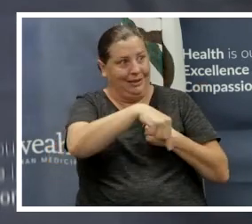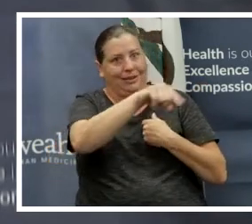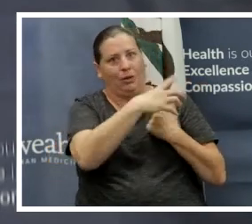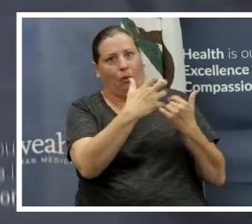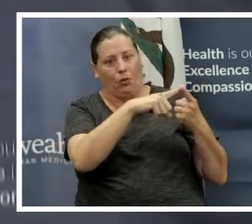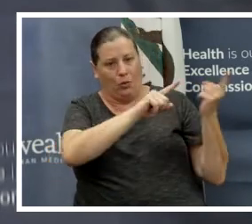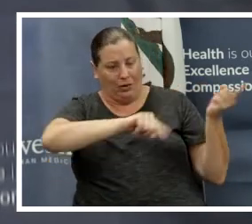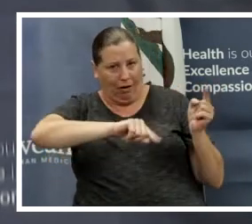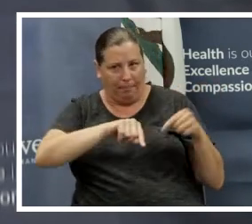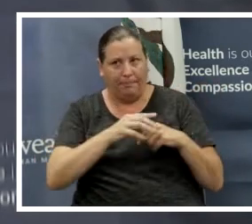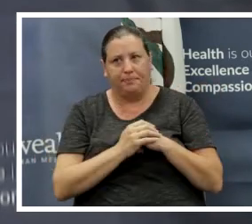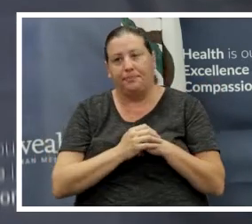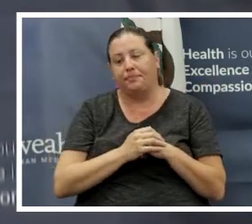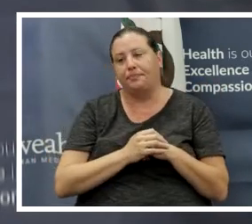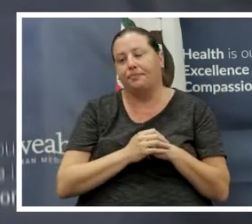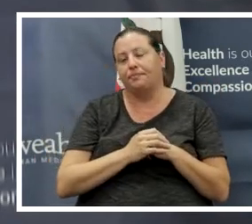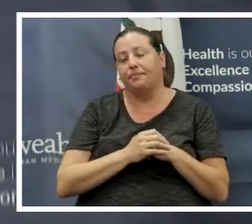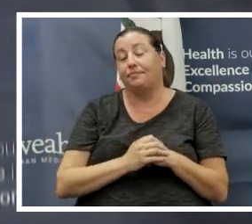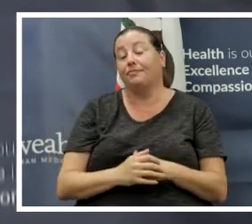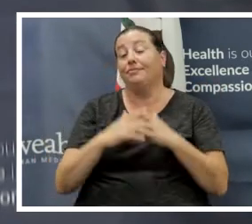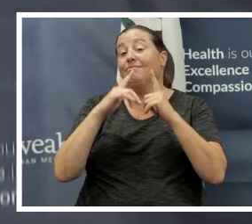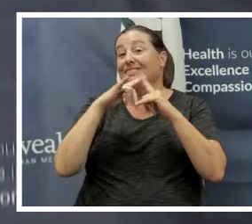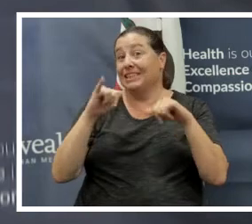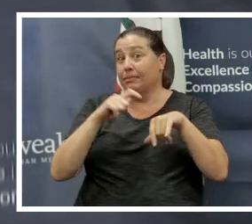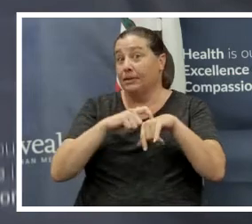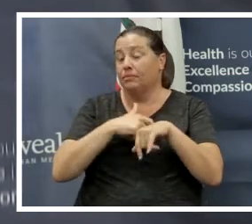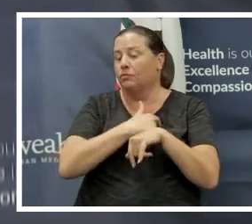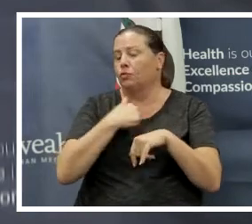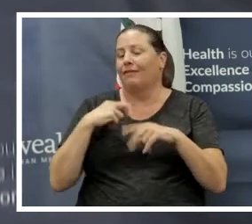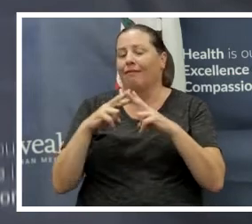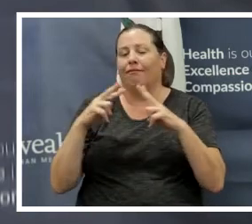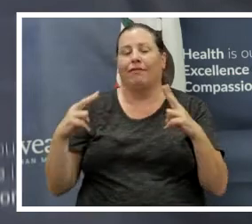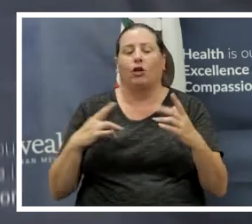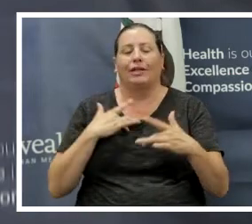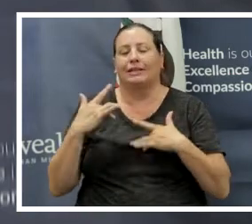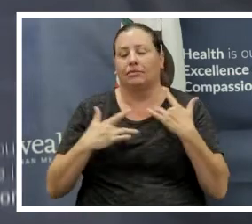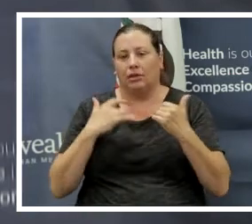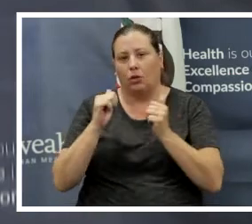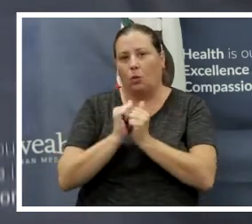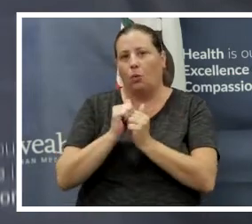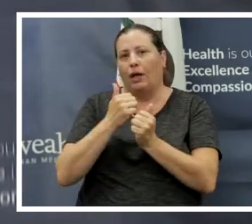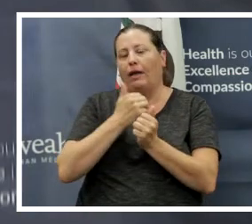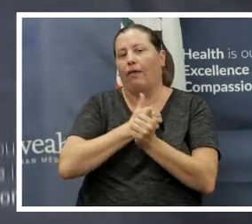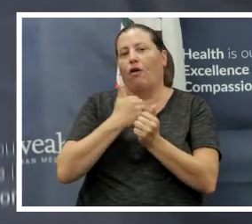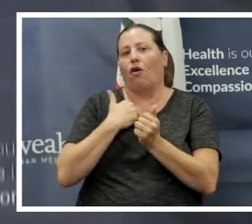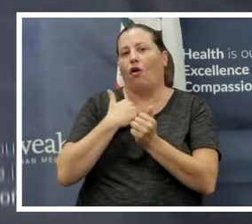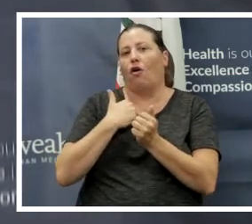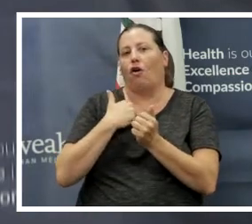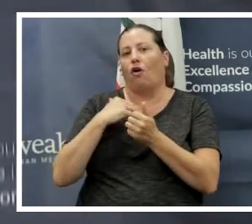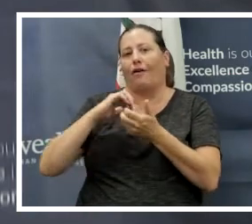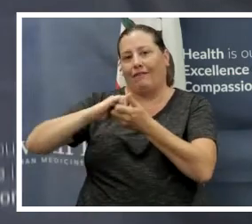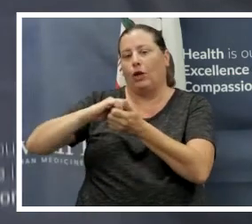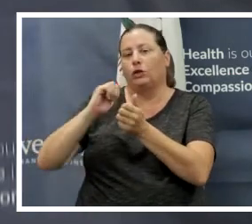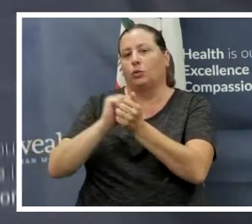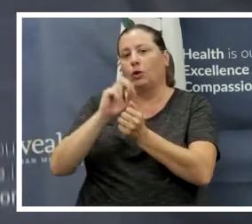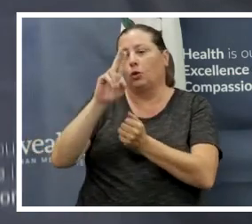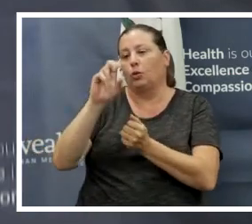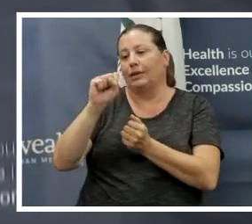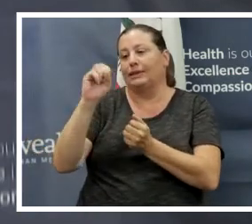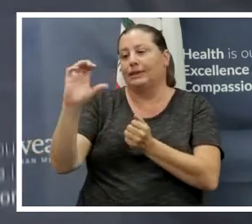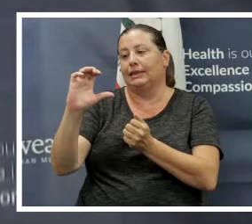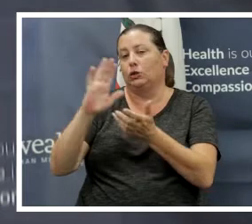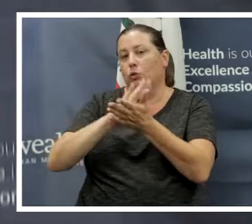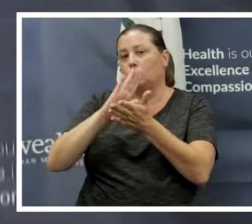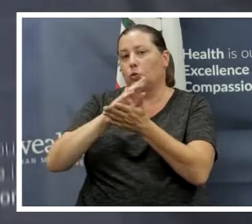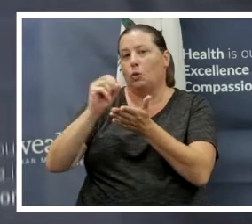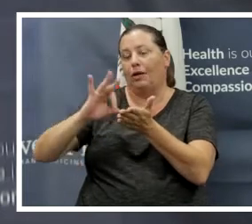On that same note, very excited about our formal affiliation with the USC School of Medicine. Last year,